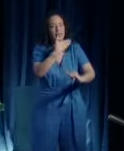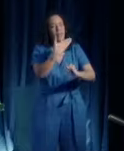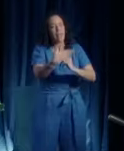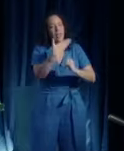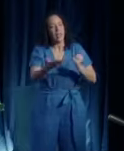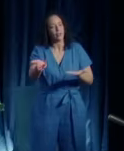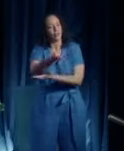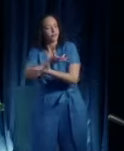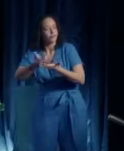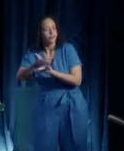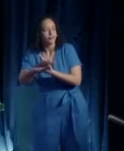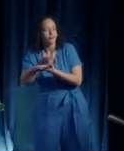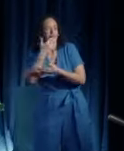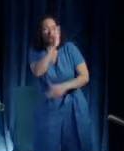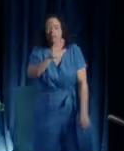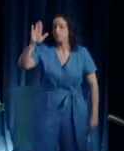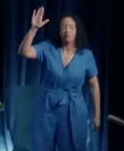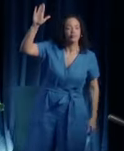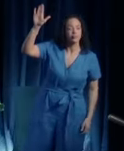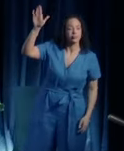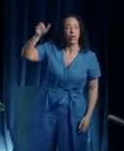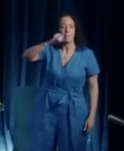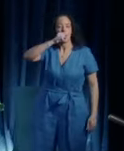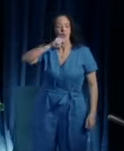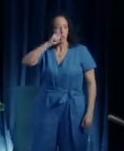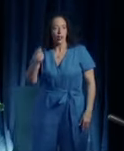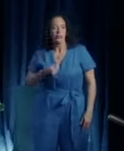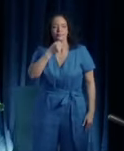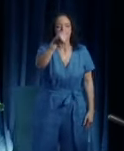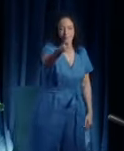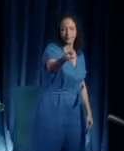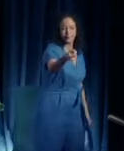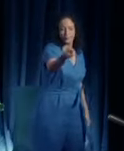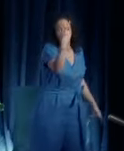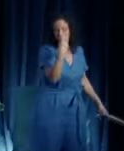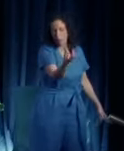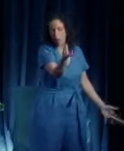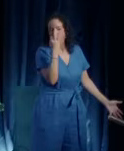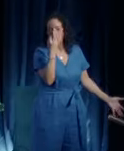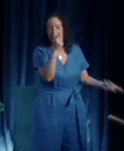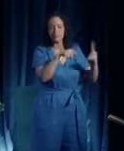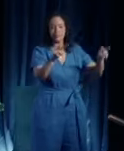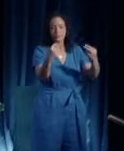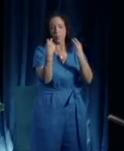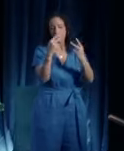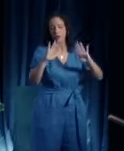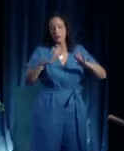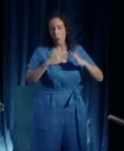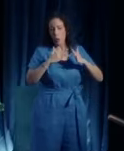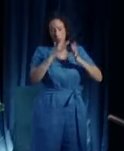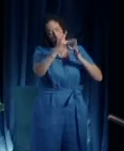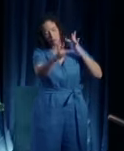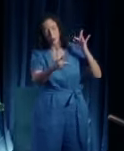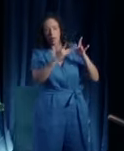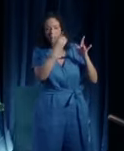we'll give you one of our roaming mics to ask your question to the panellists. If you're watching at home, you can also put